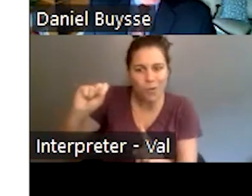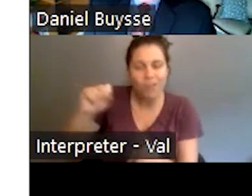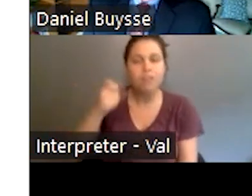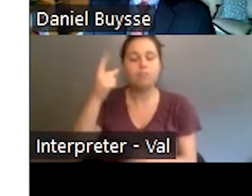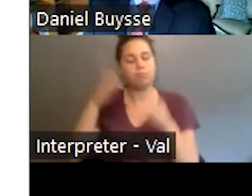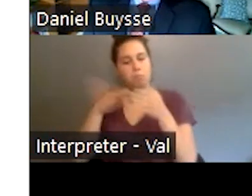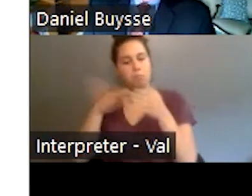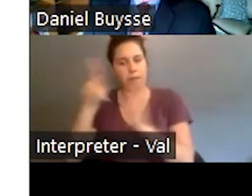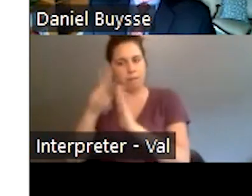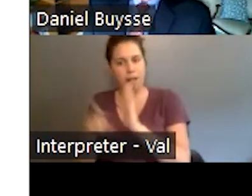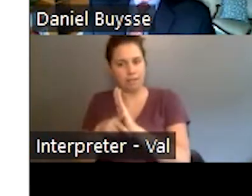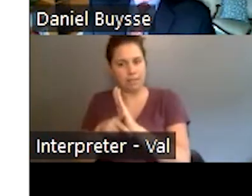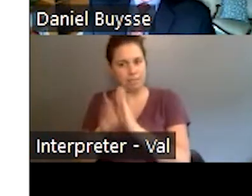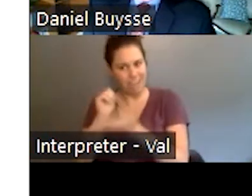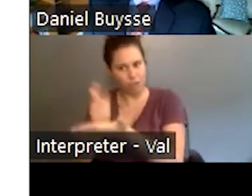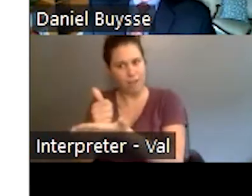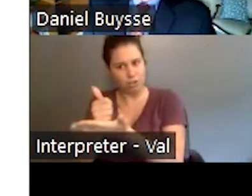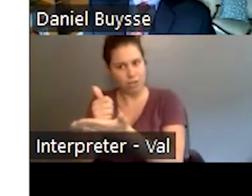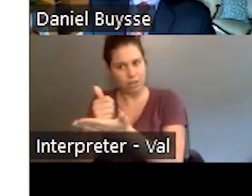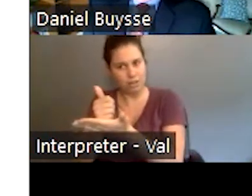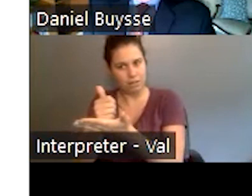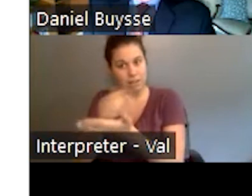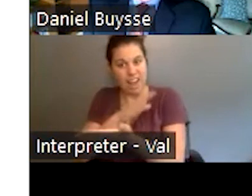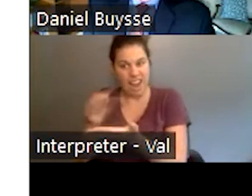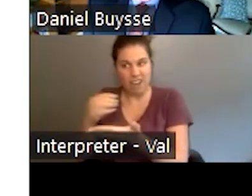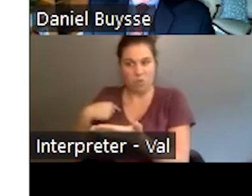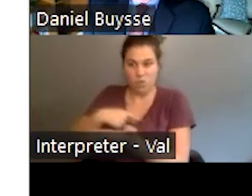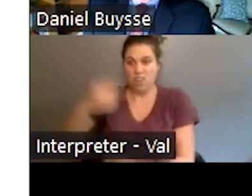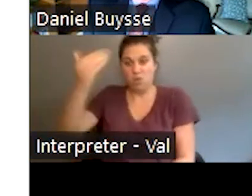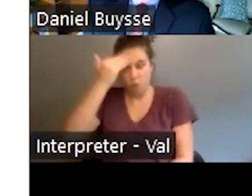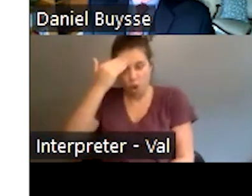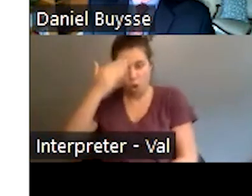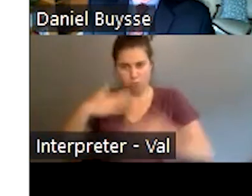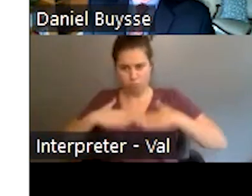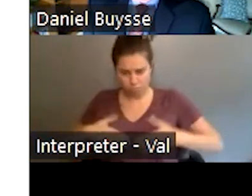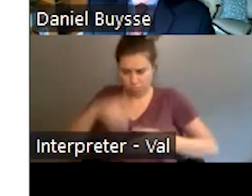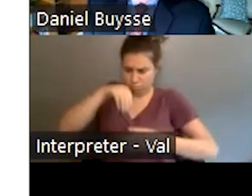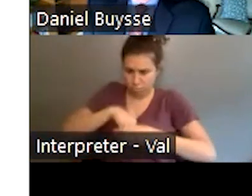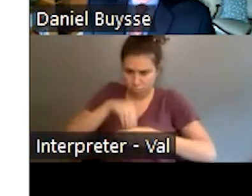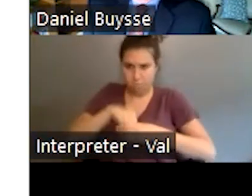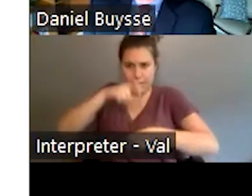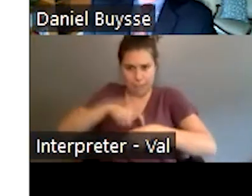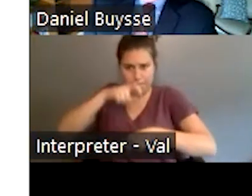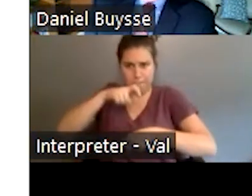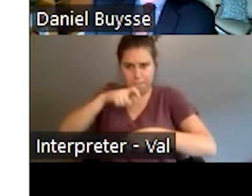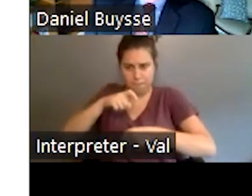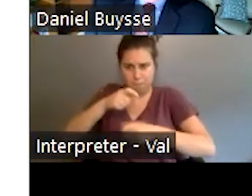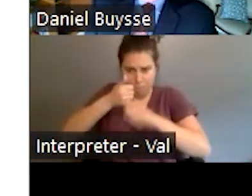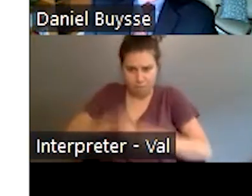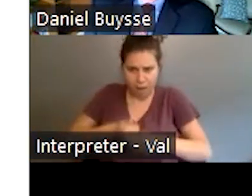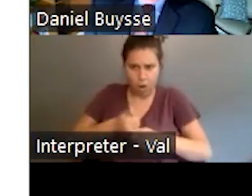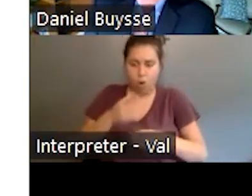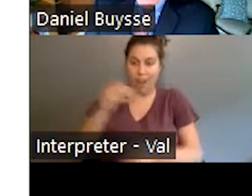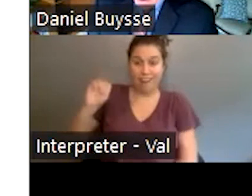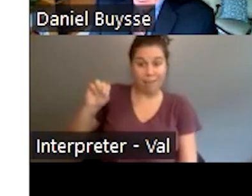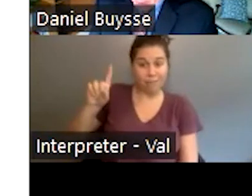policy intervention that is based on our knowledge of the circadian timing system and multidimensional sleep health and